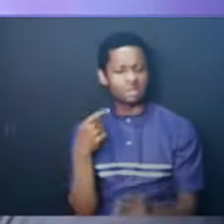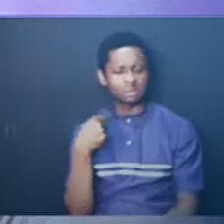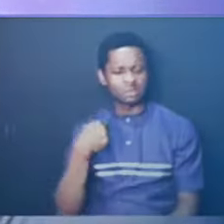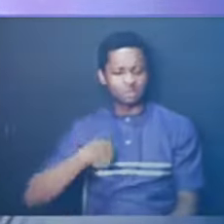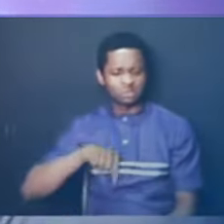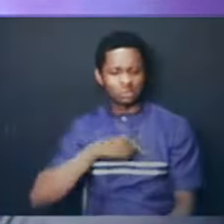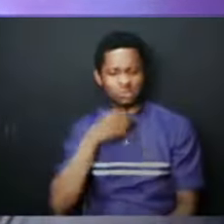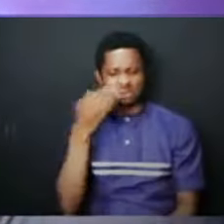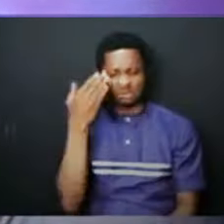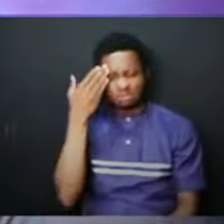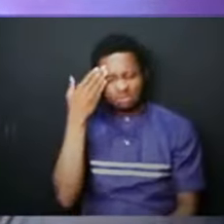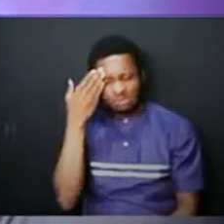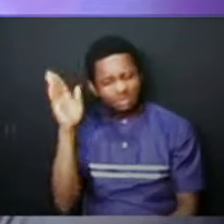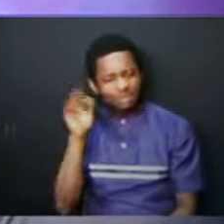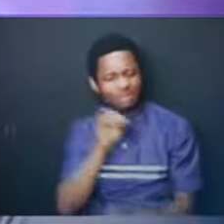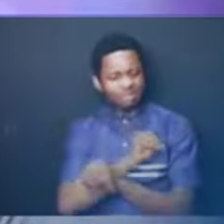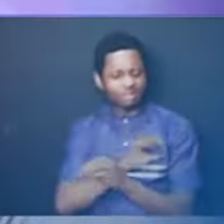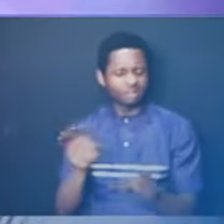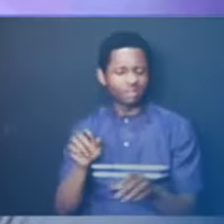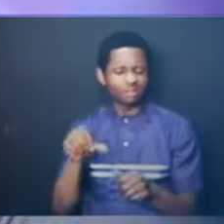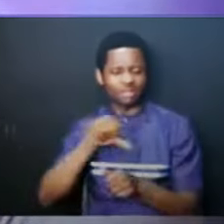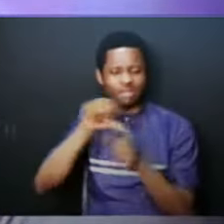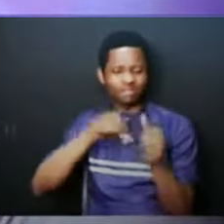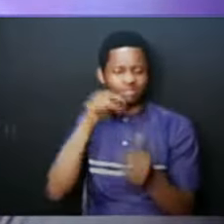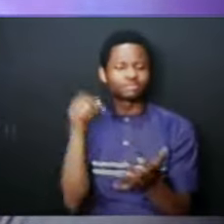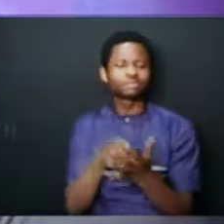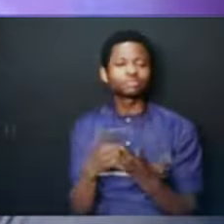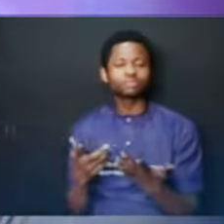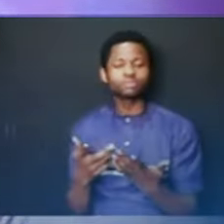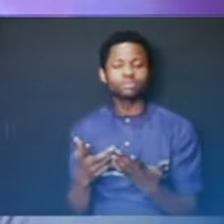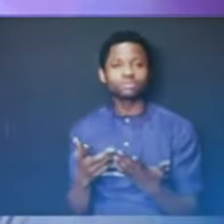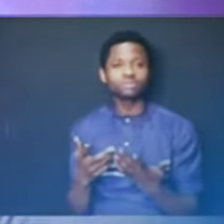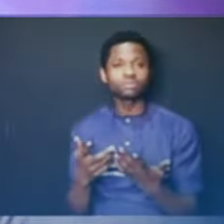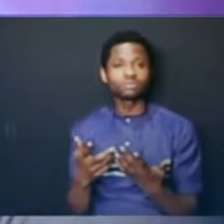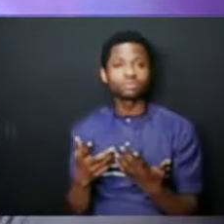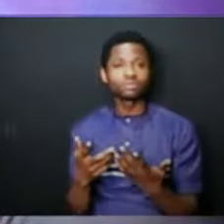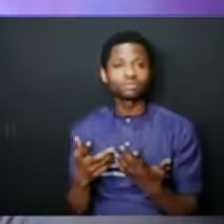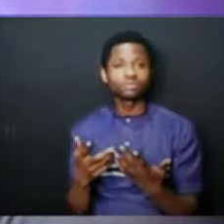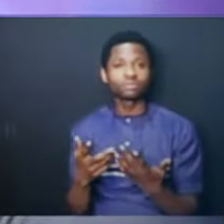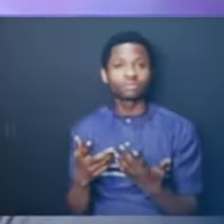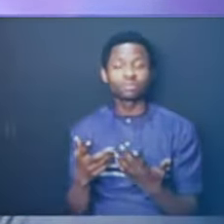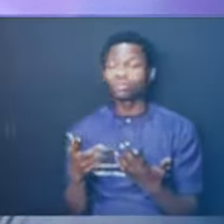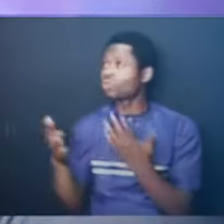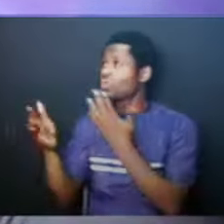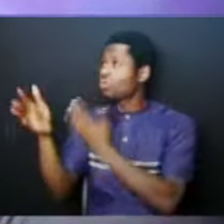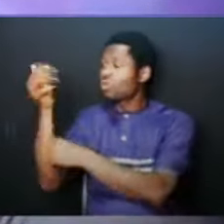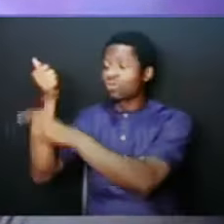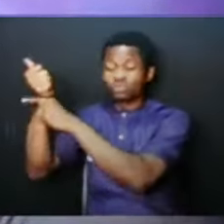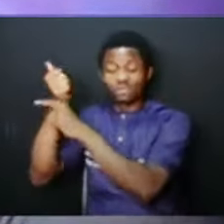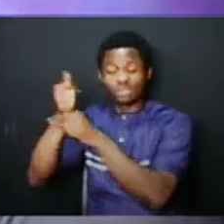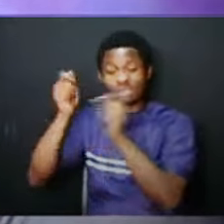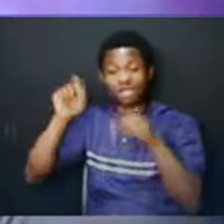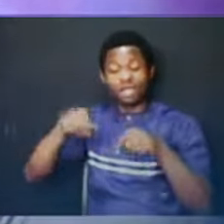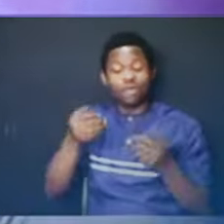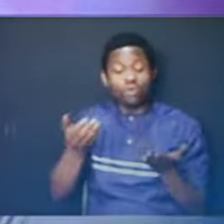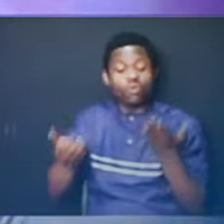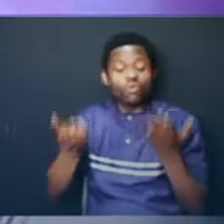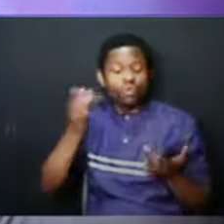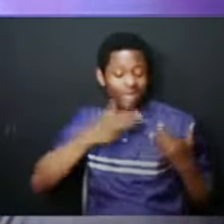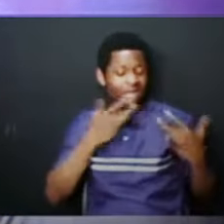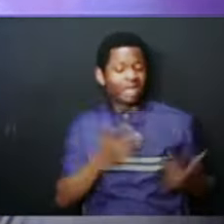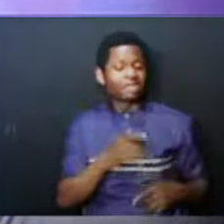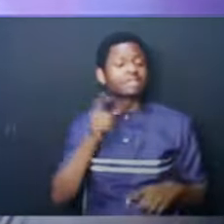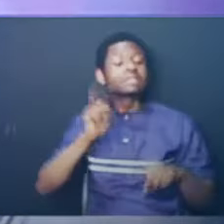this, does not he who weighs the heart perceive it? Does not he